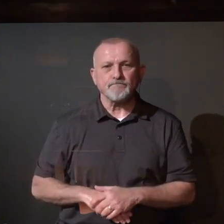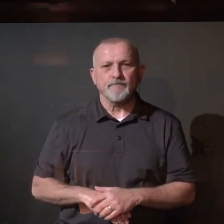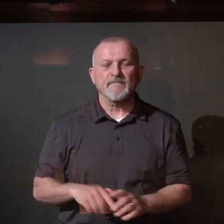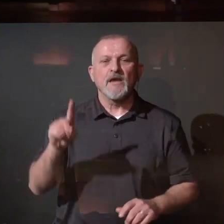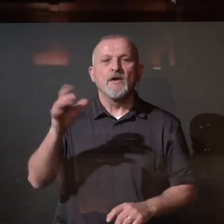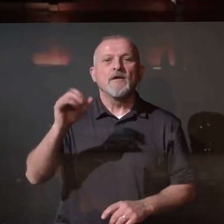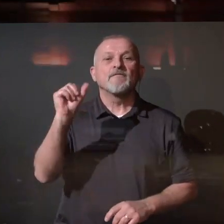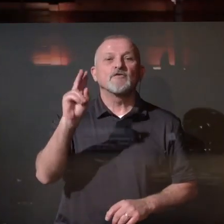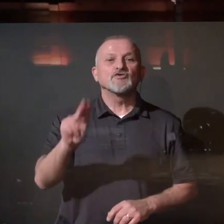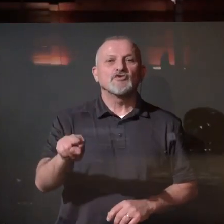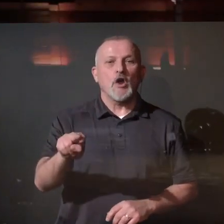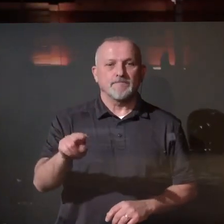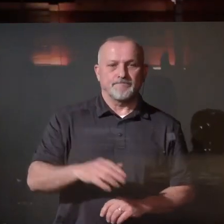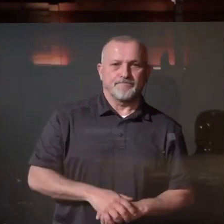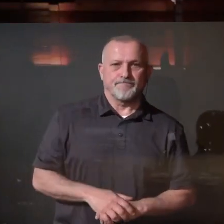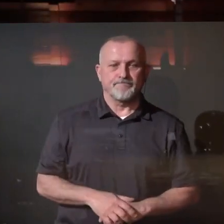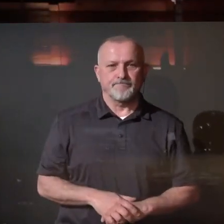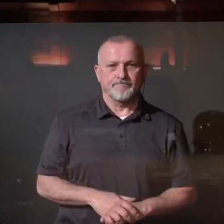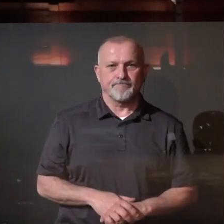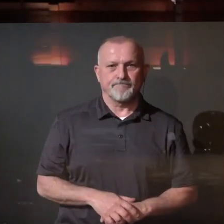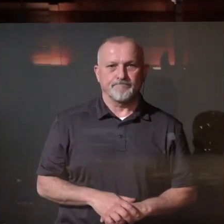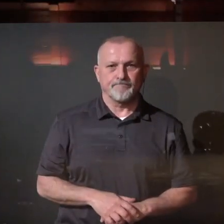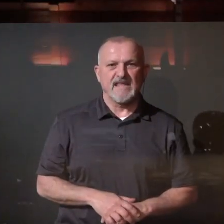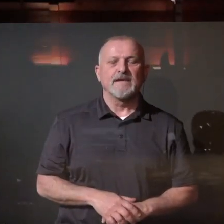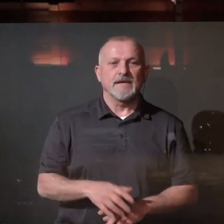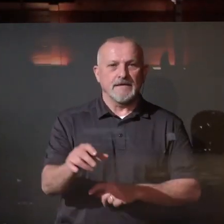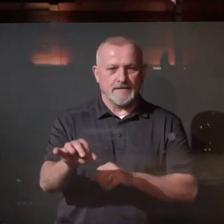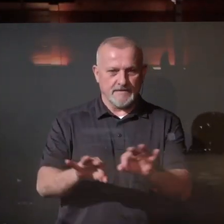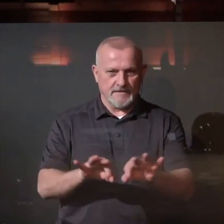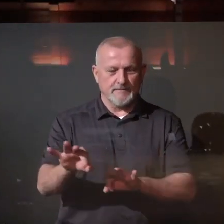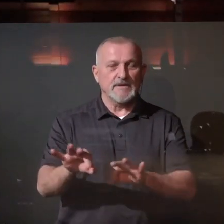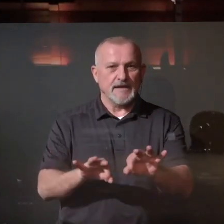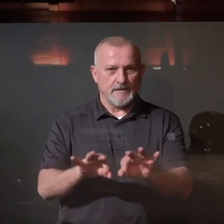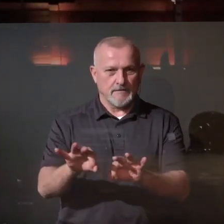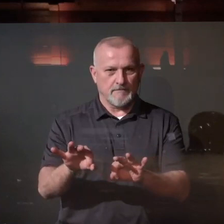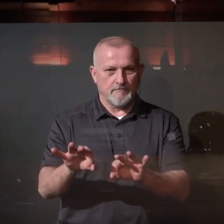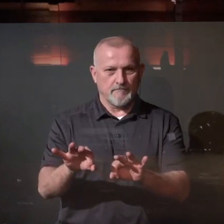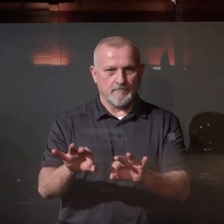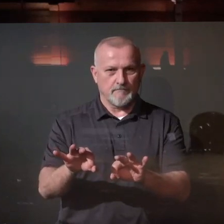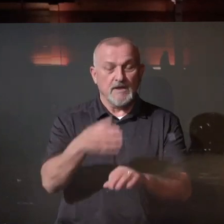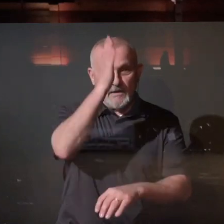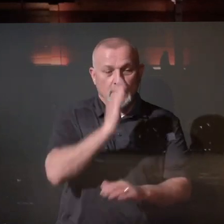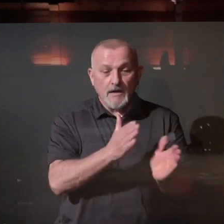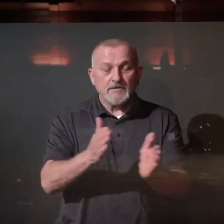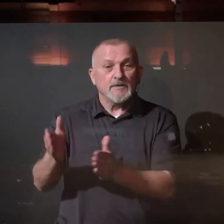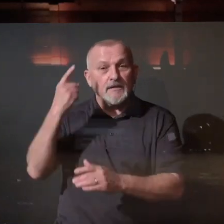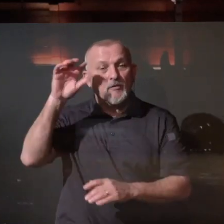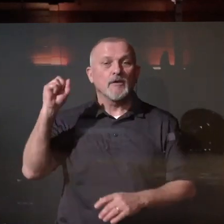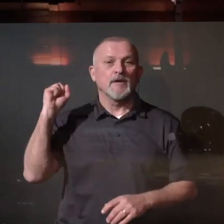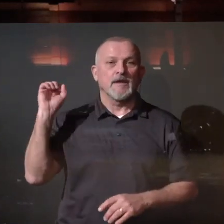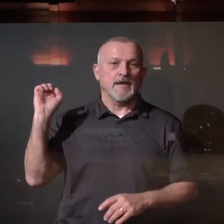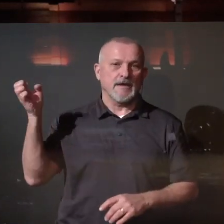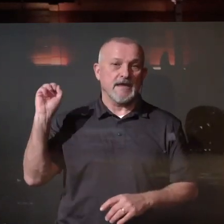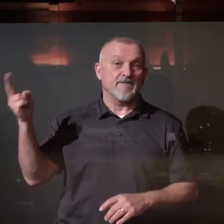We're going to look at 1 John. As he's telling us, we have to understand there's God's plan for